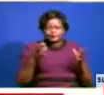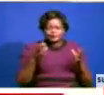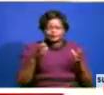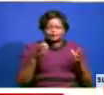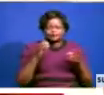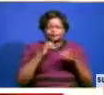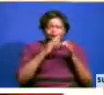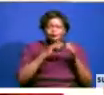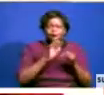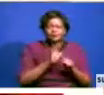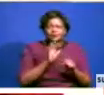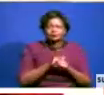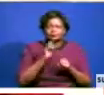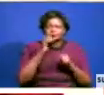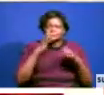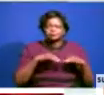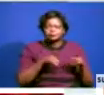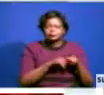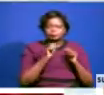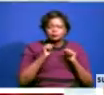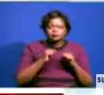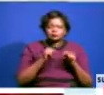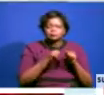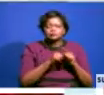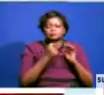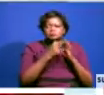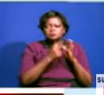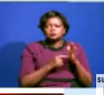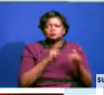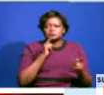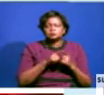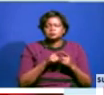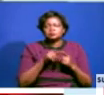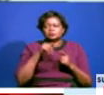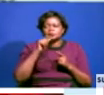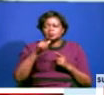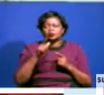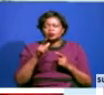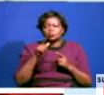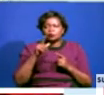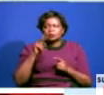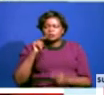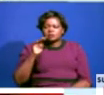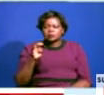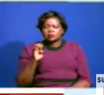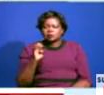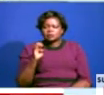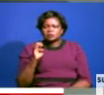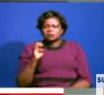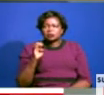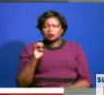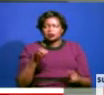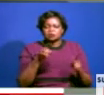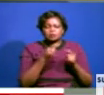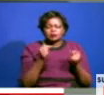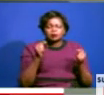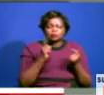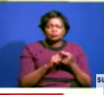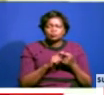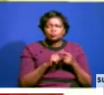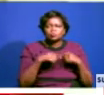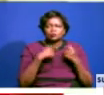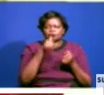as many Kenyans as possible by listing the targeted parastatals on the Nairobi Securities Exchange, as opposed to leasing to